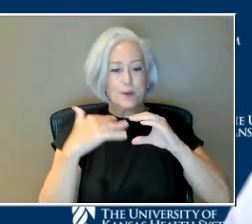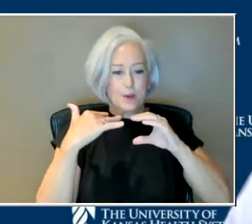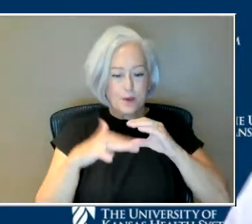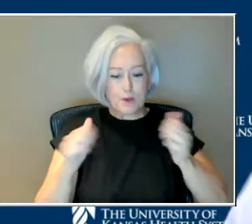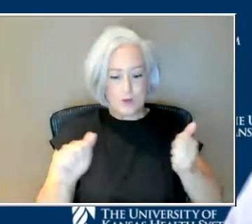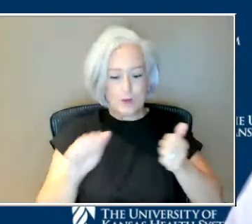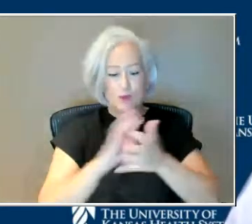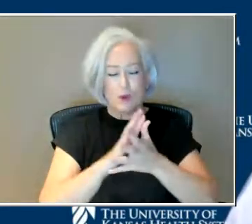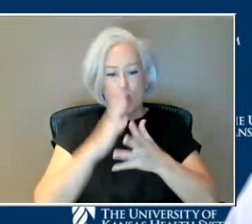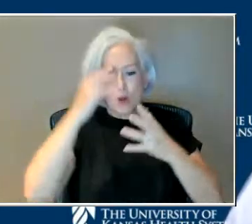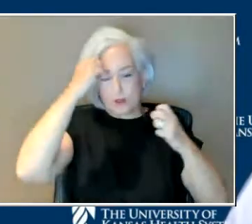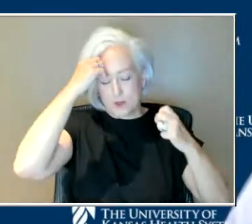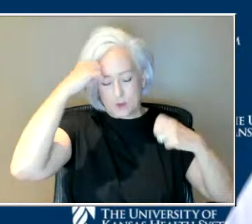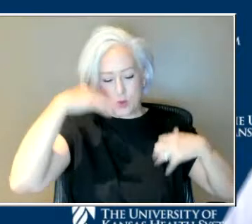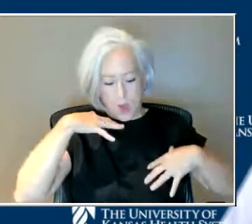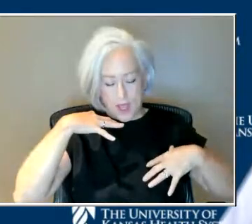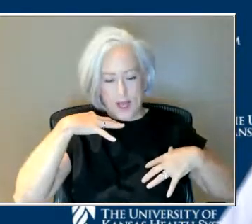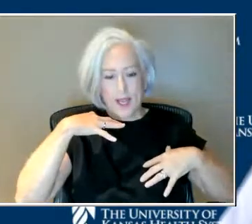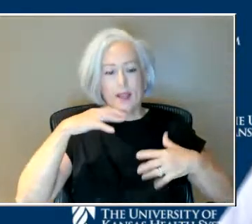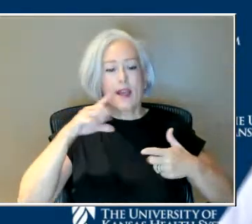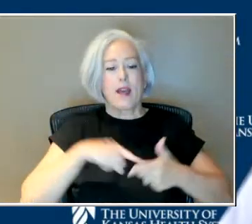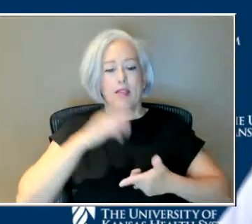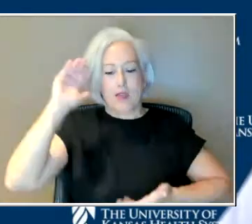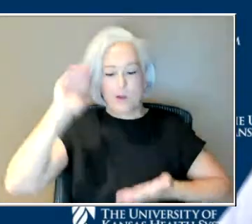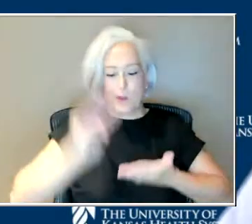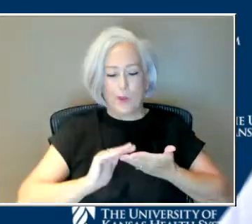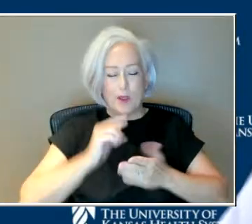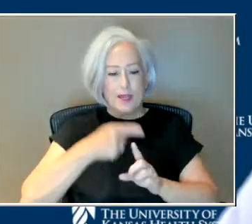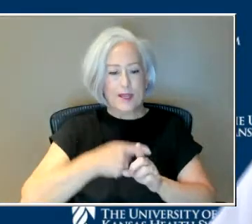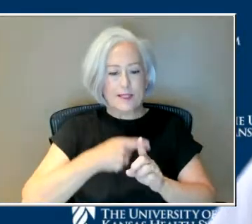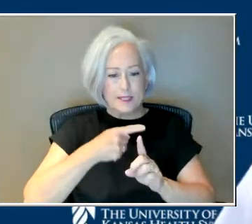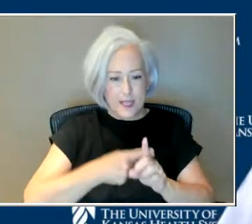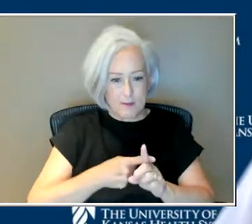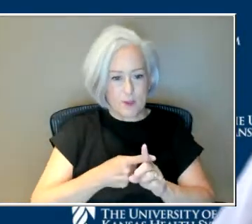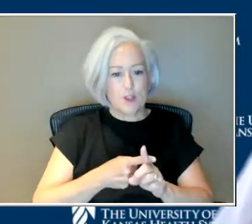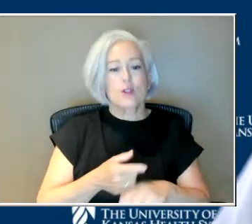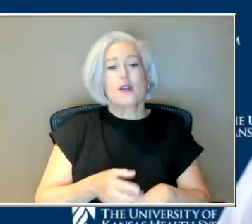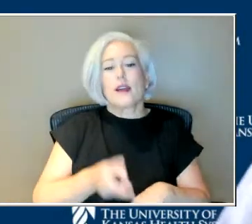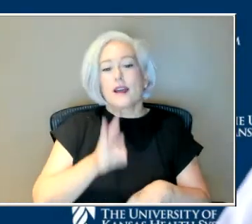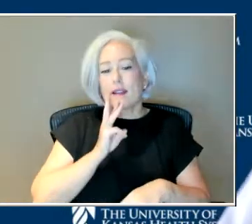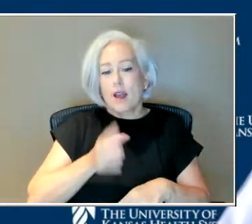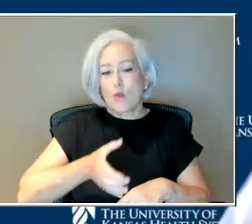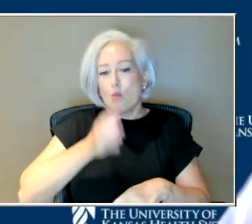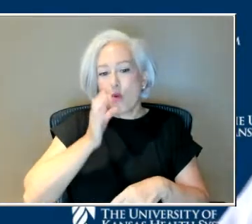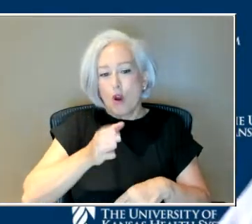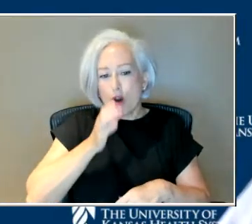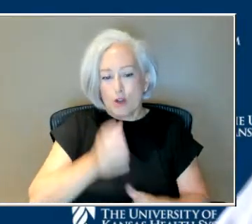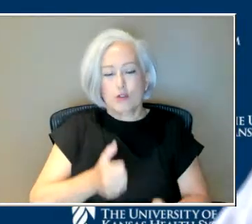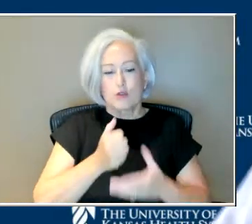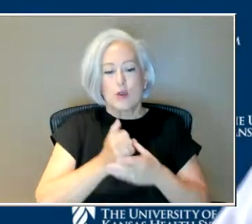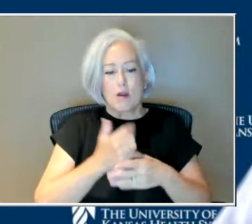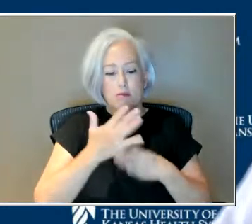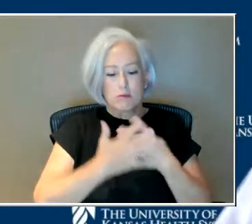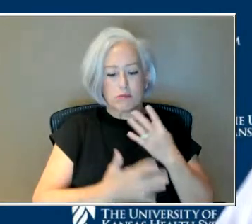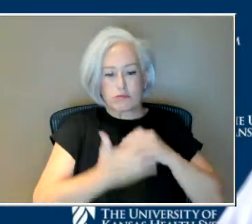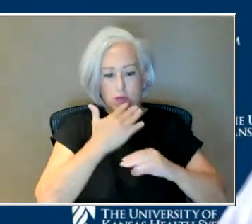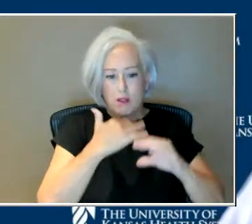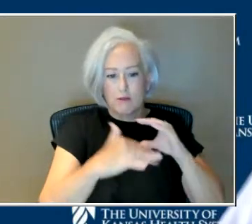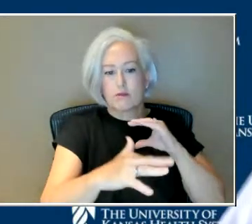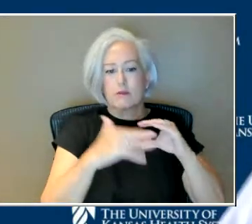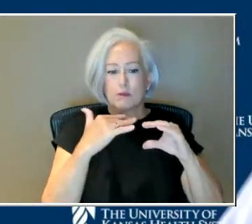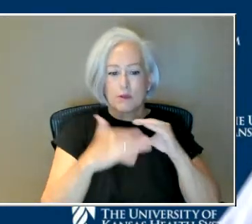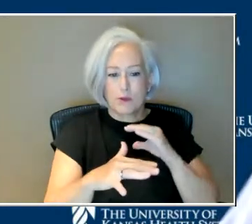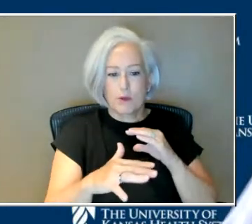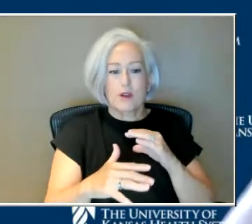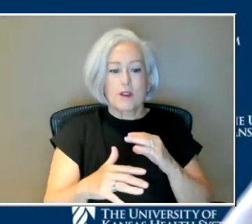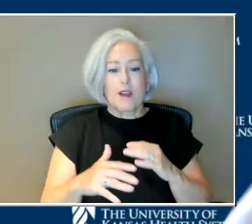to contract back down so that you can retain that hydration or put it in the places you need it. That's very delayed and hindered to begin with, and then